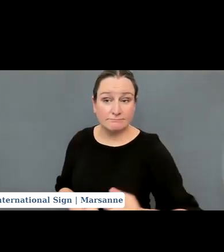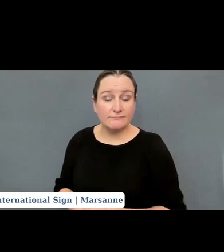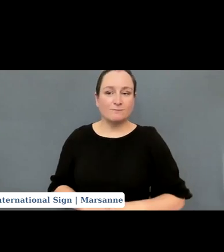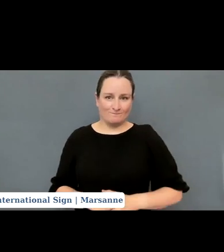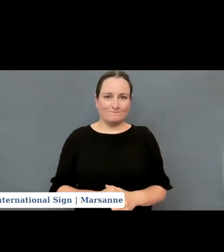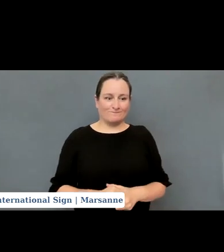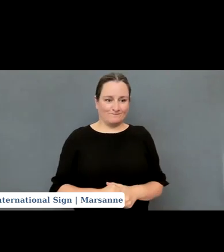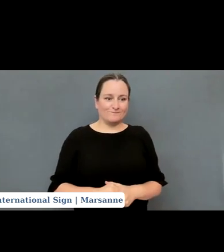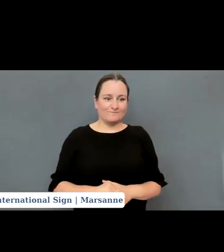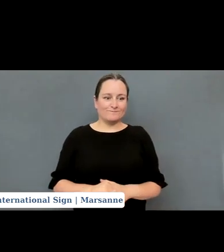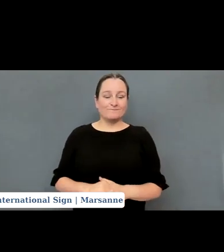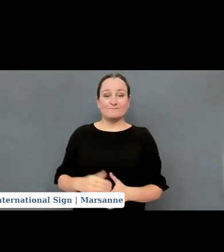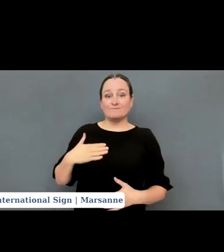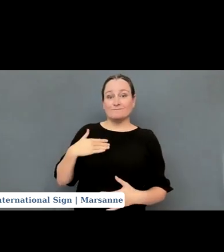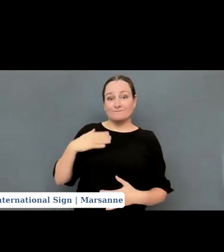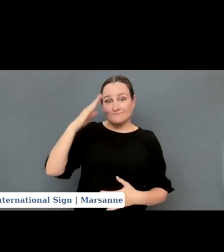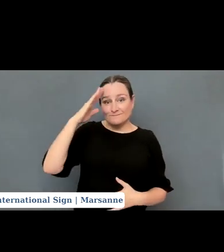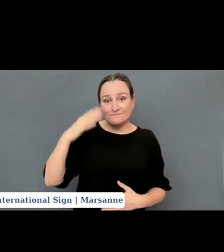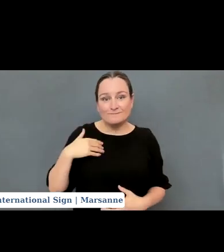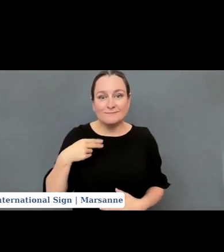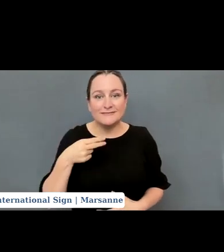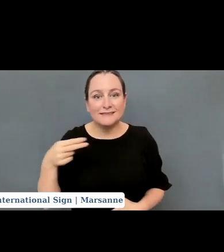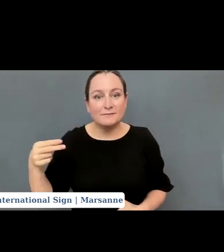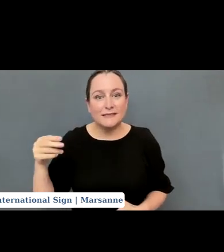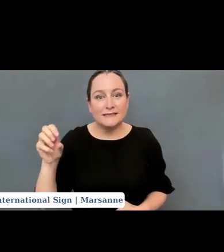As it was said, my name is Sérgio Falange.